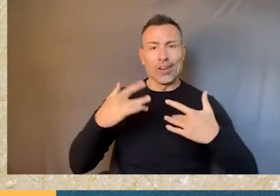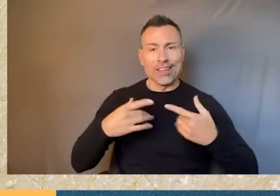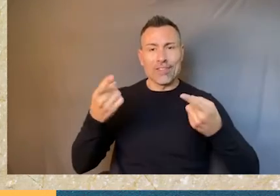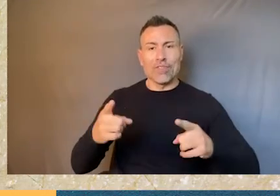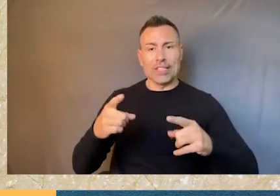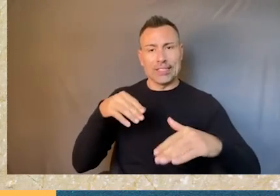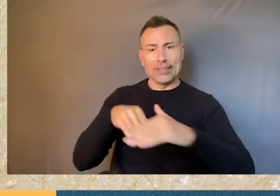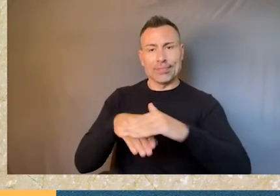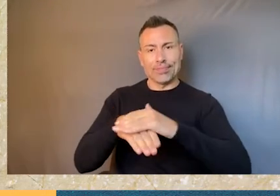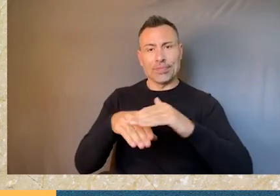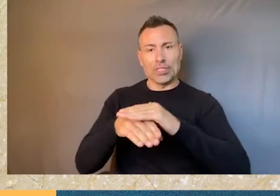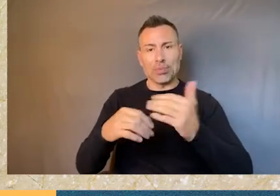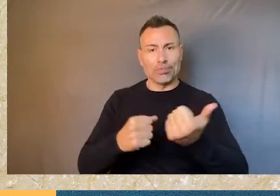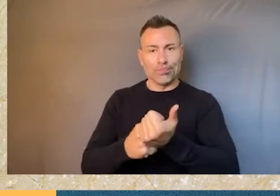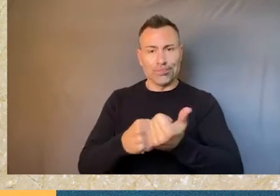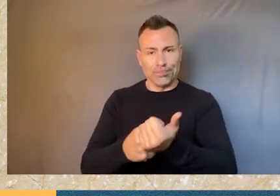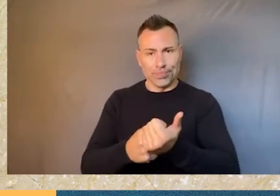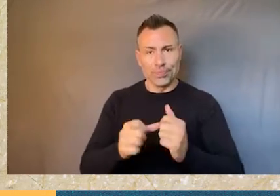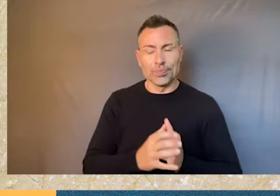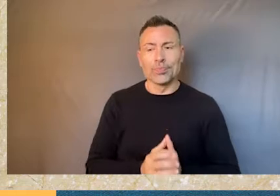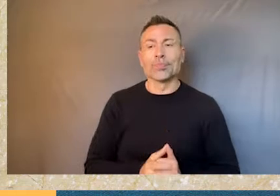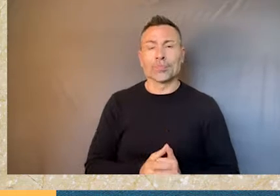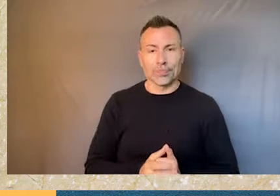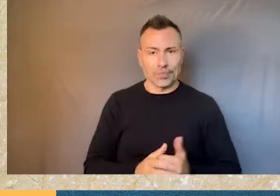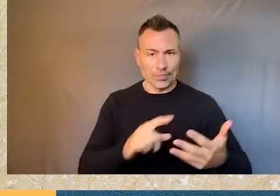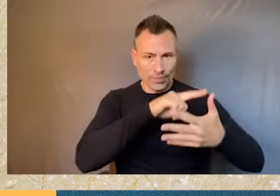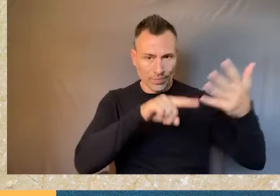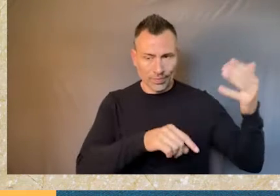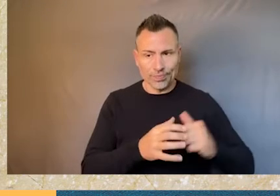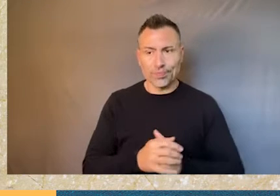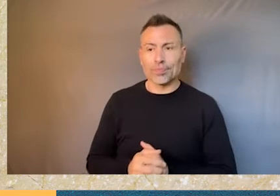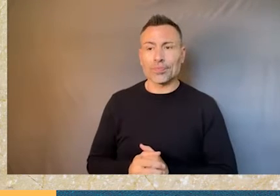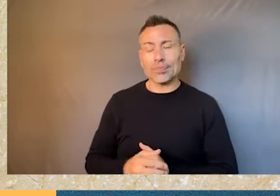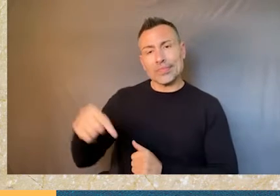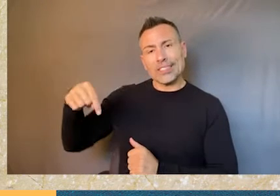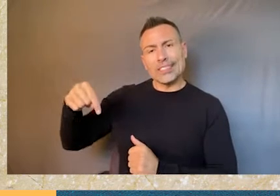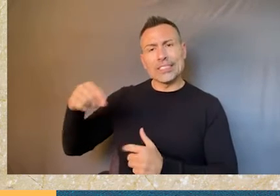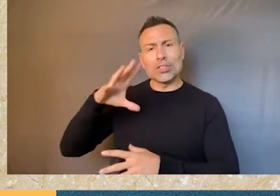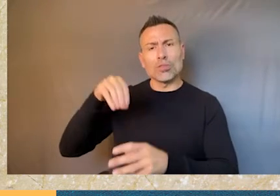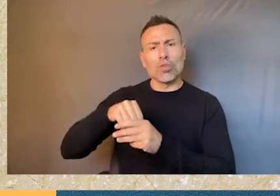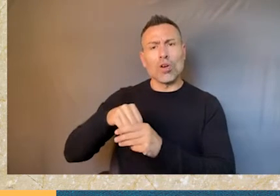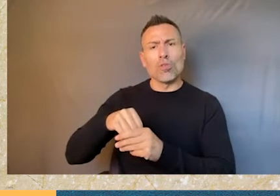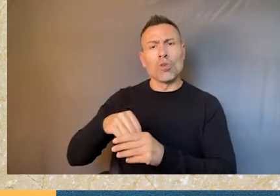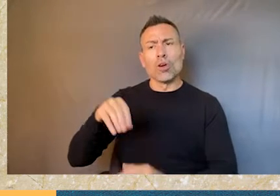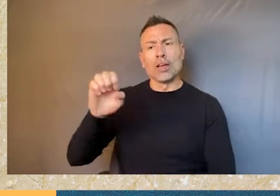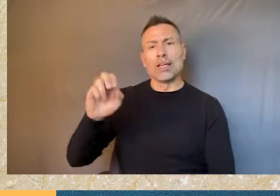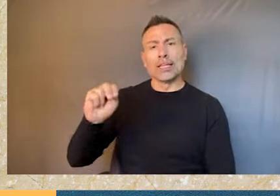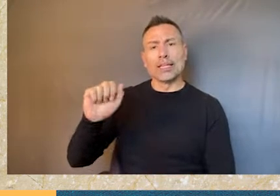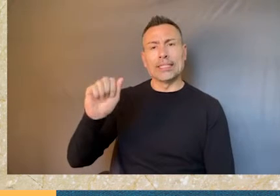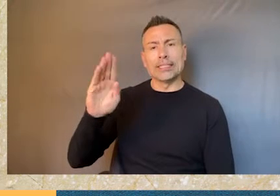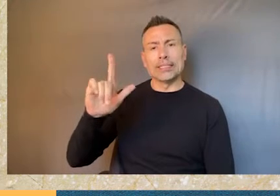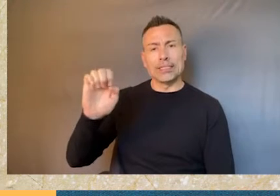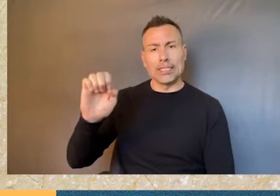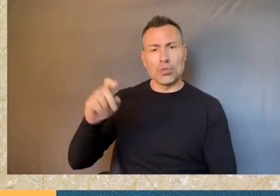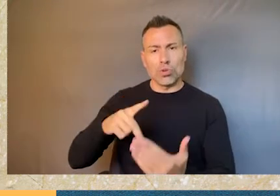As Camilo told you, this is part of the Enable project, which is a Ford Foundation grant. And I'm just going to read our grant language.